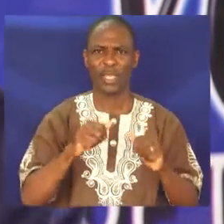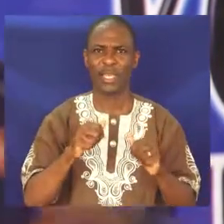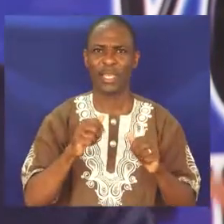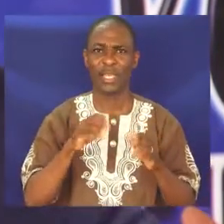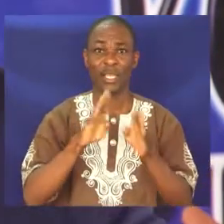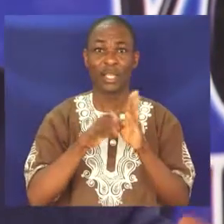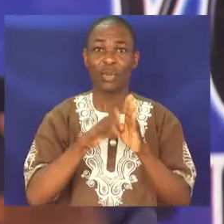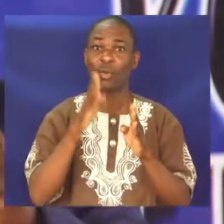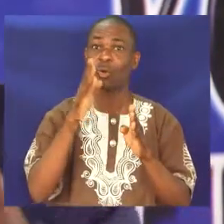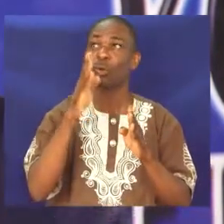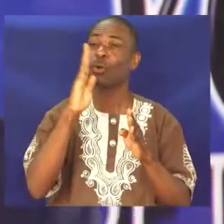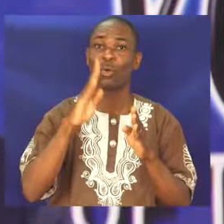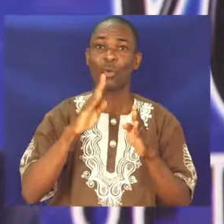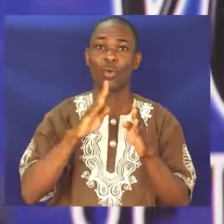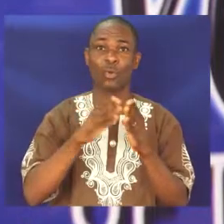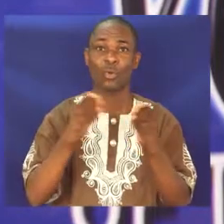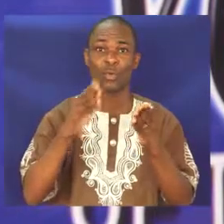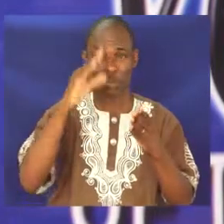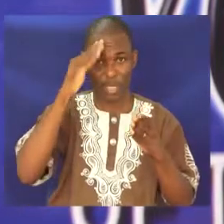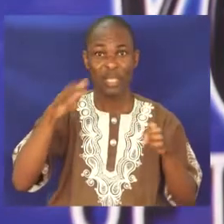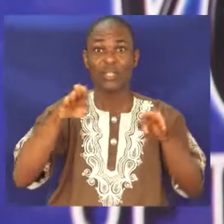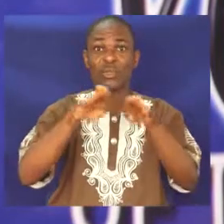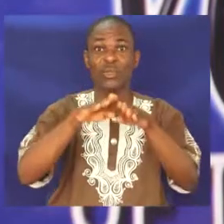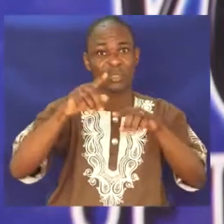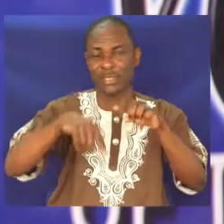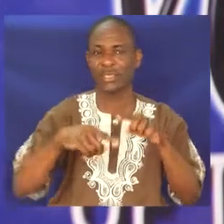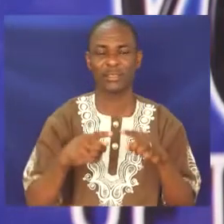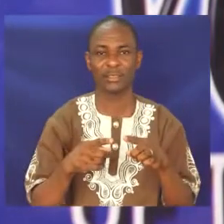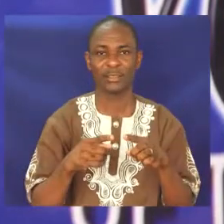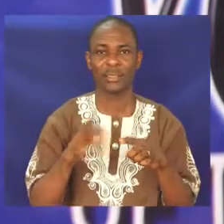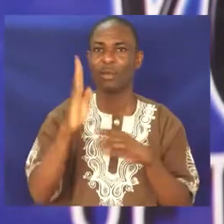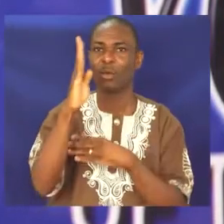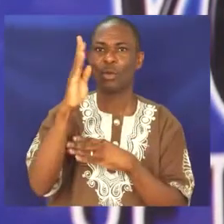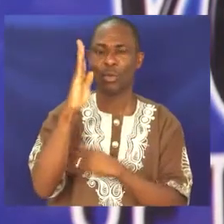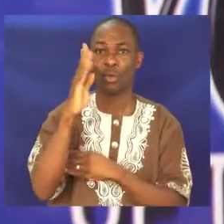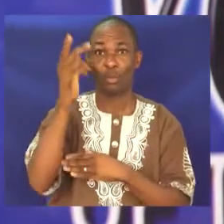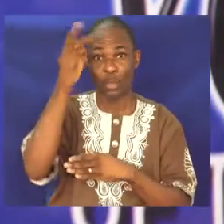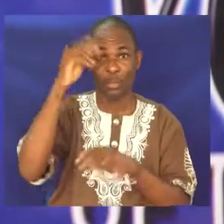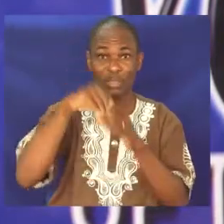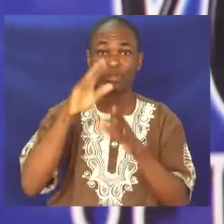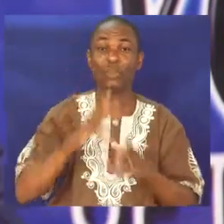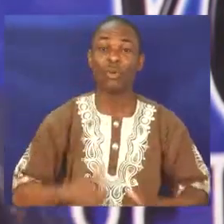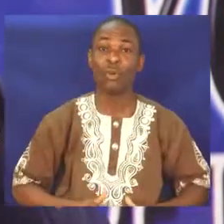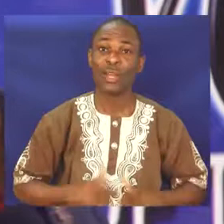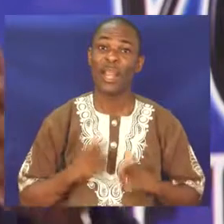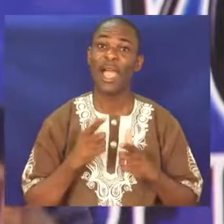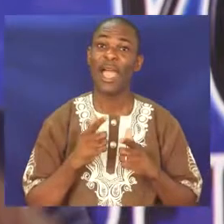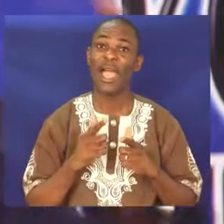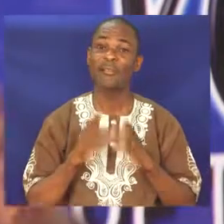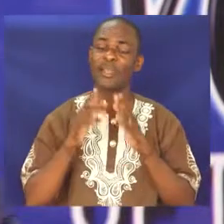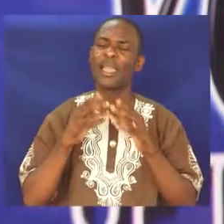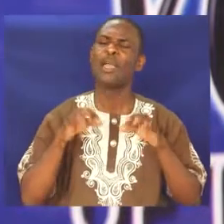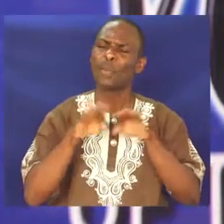e na onyame bie pro so so a onipa bie entumi entum. The purpose of God in your life. And no, and the yabon